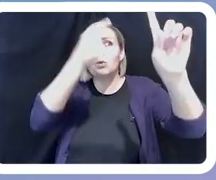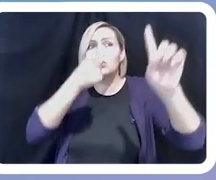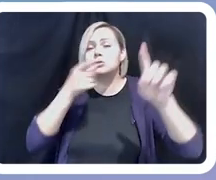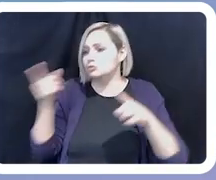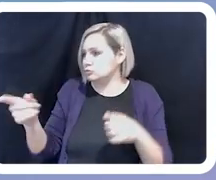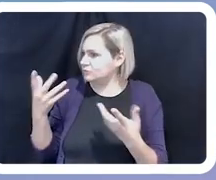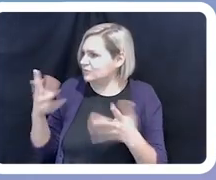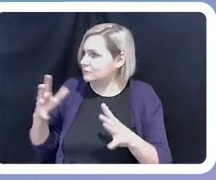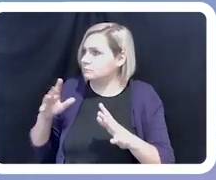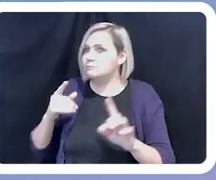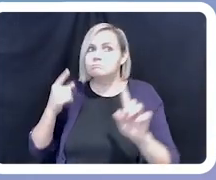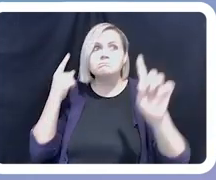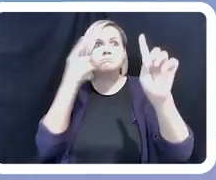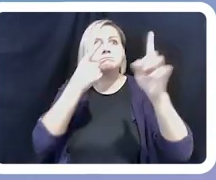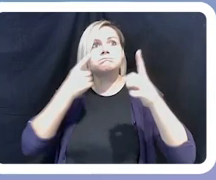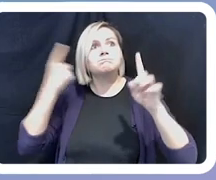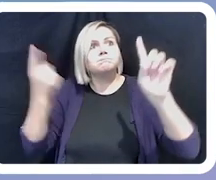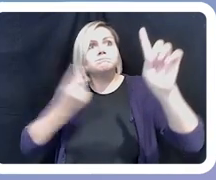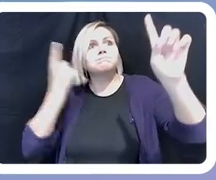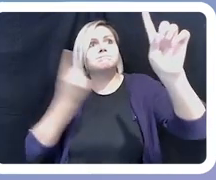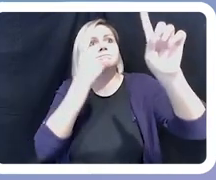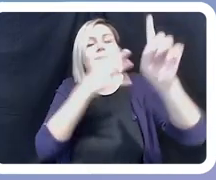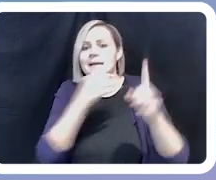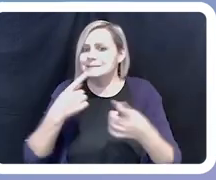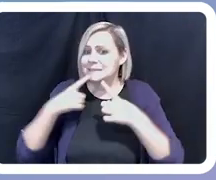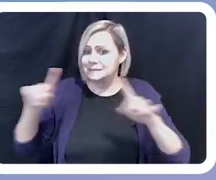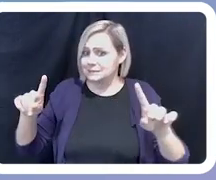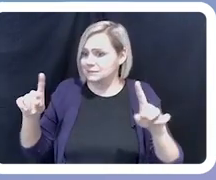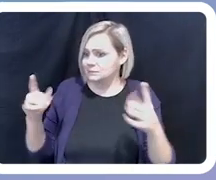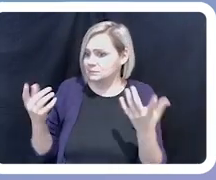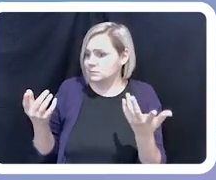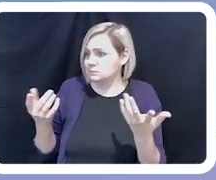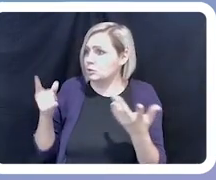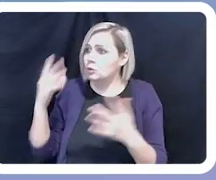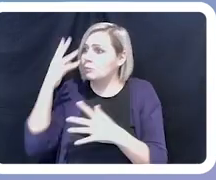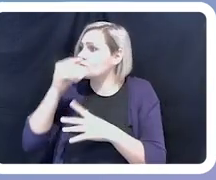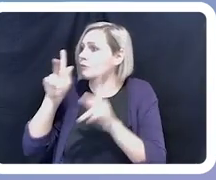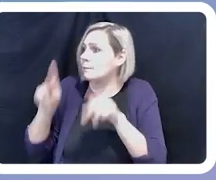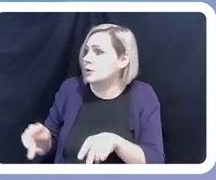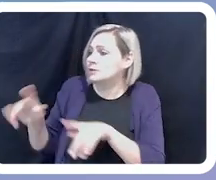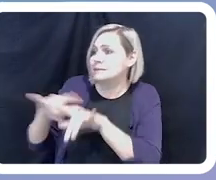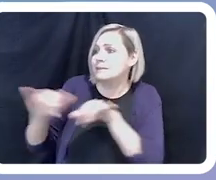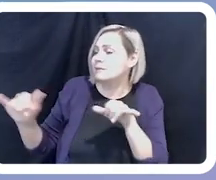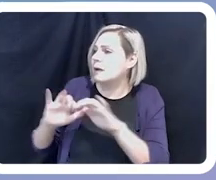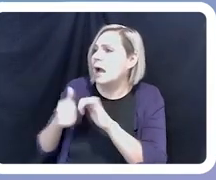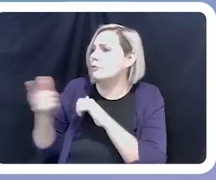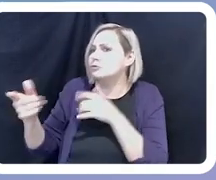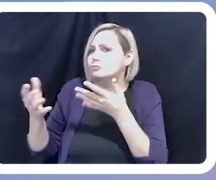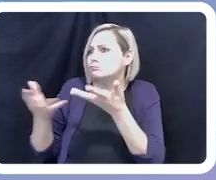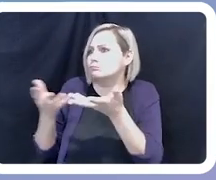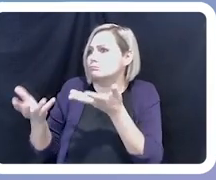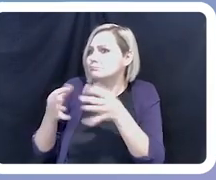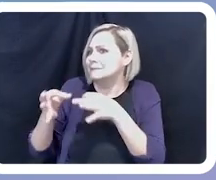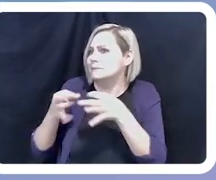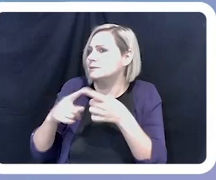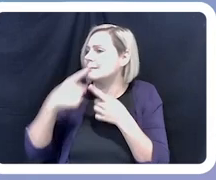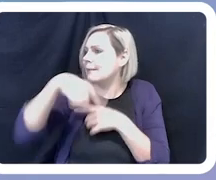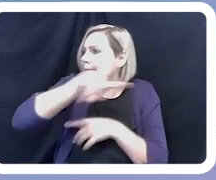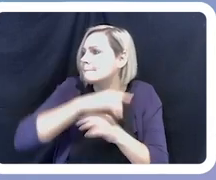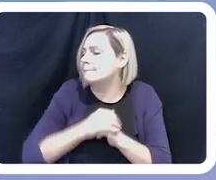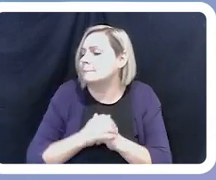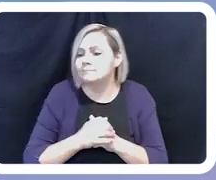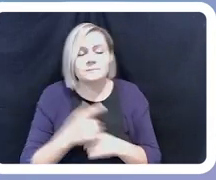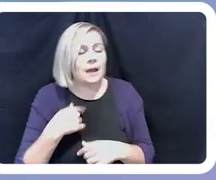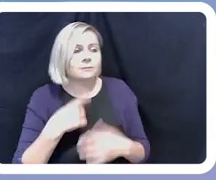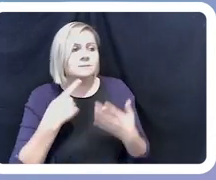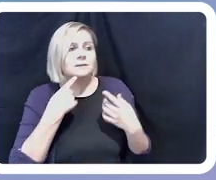you have gone for everything and you have really succeeded in it and a beautiful person at the same time. So I would say,